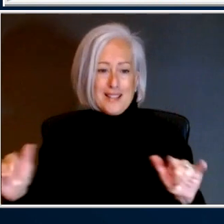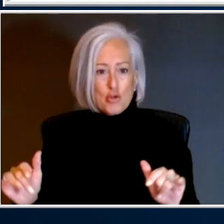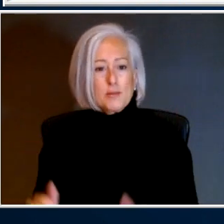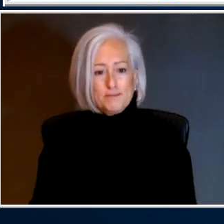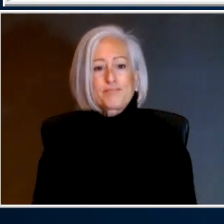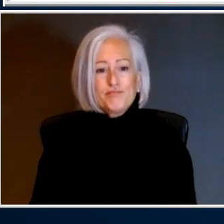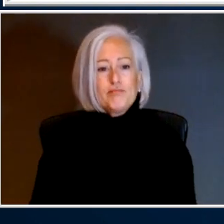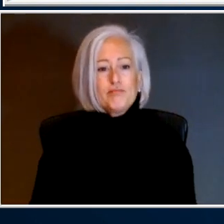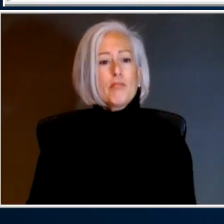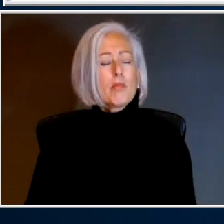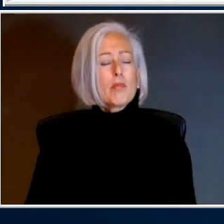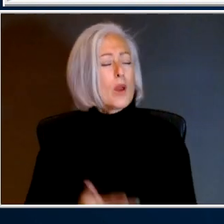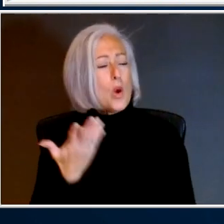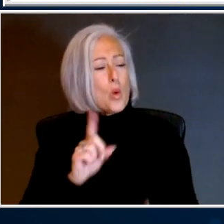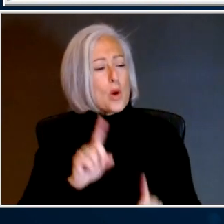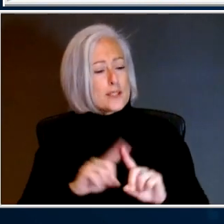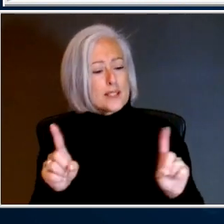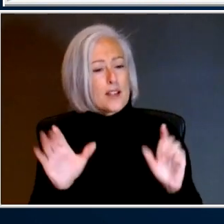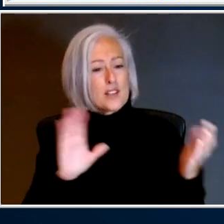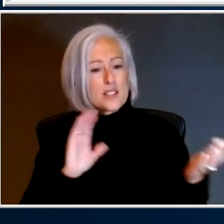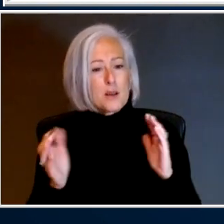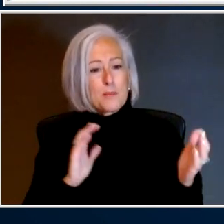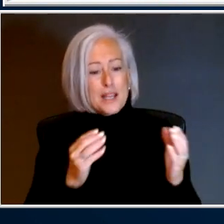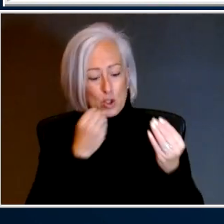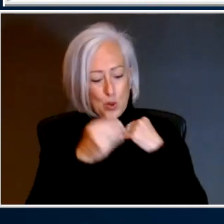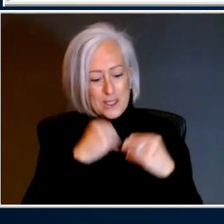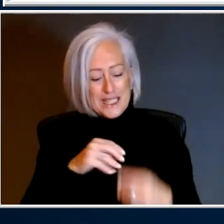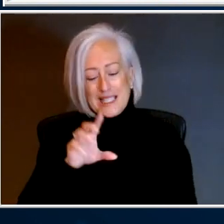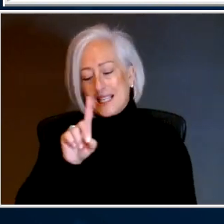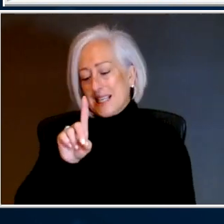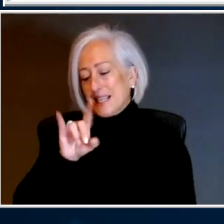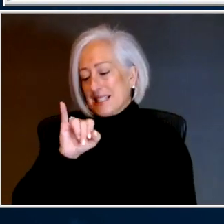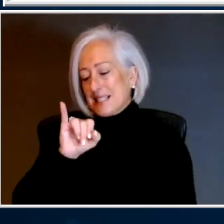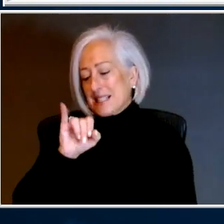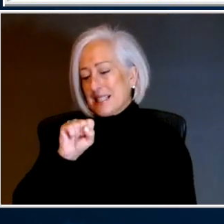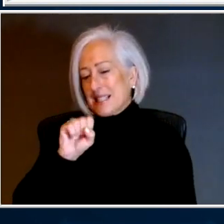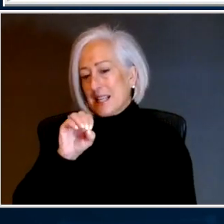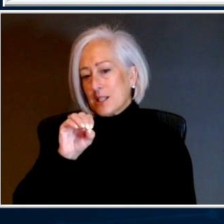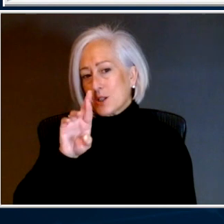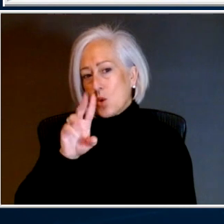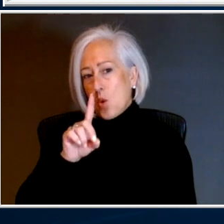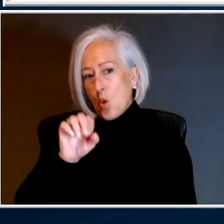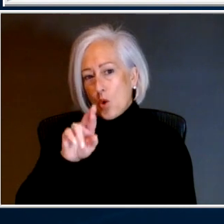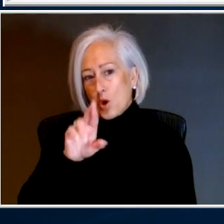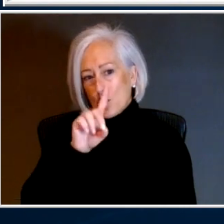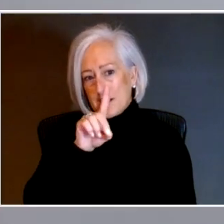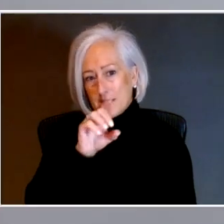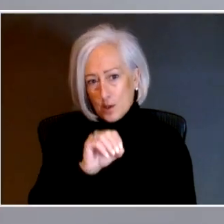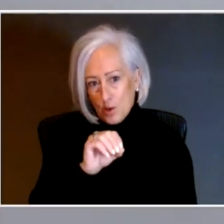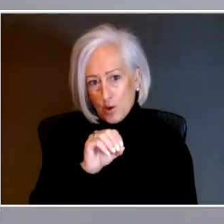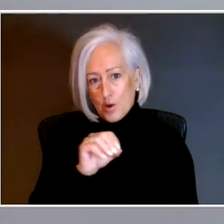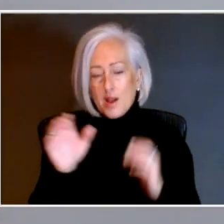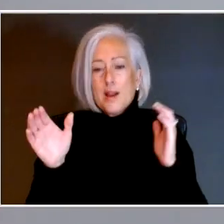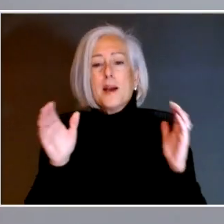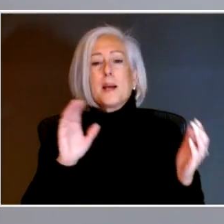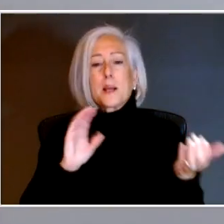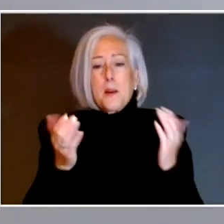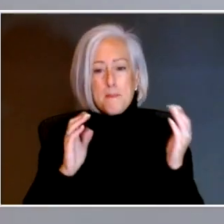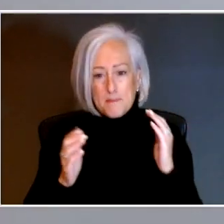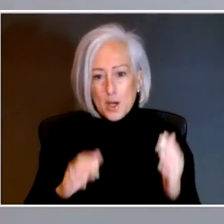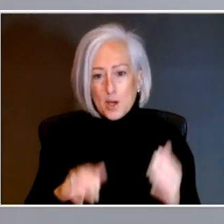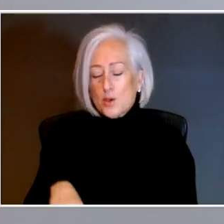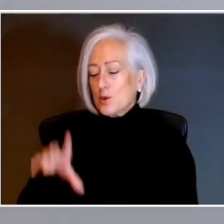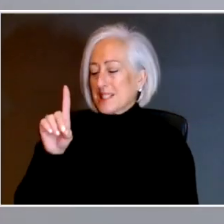that. What's the difference between an eating disorder like bulimia or anorexia and the term disordered eating? Yeah, that's a